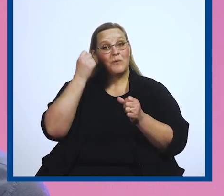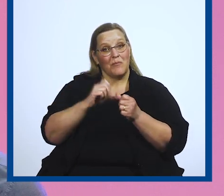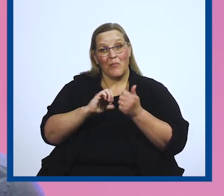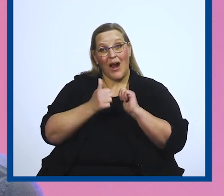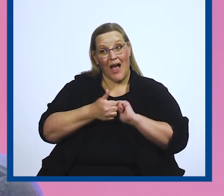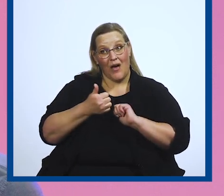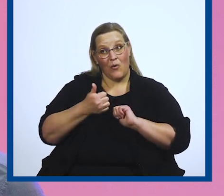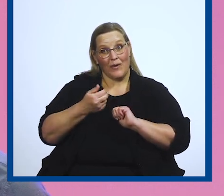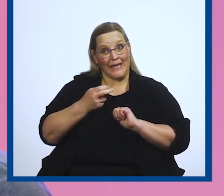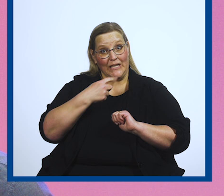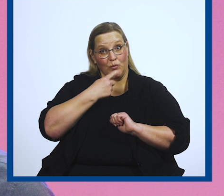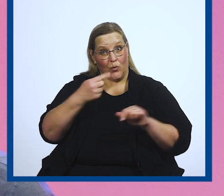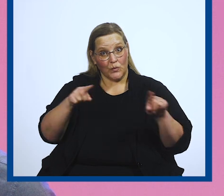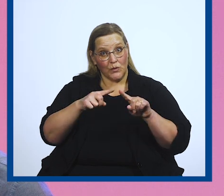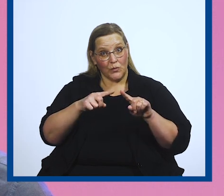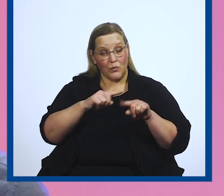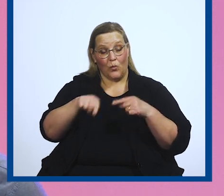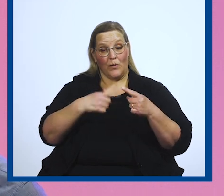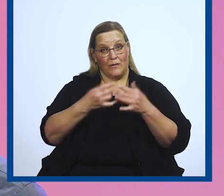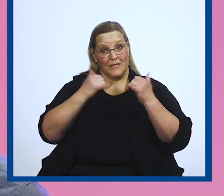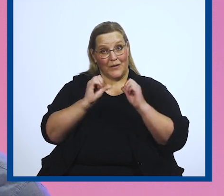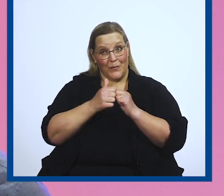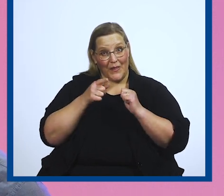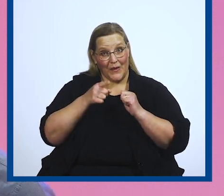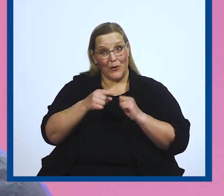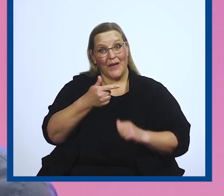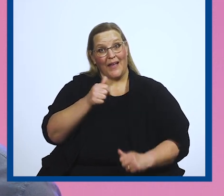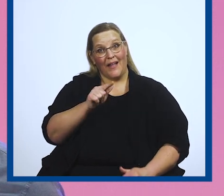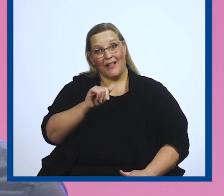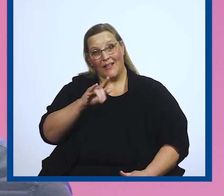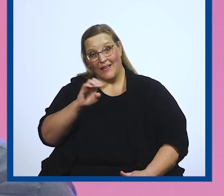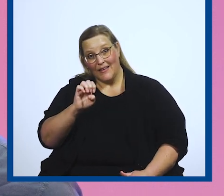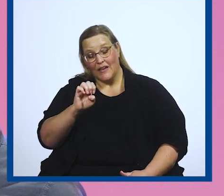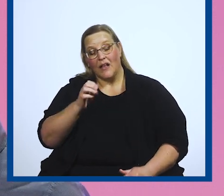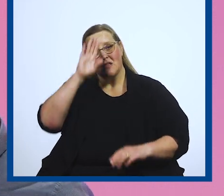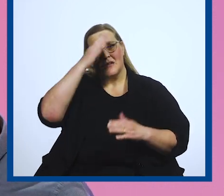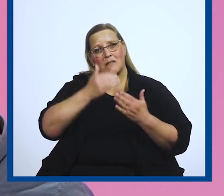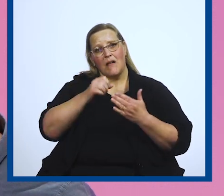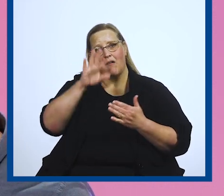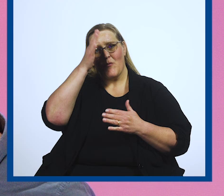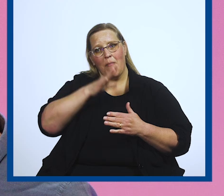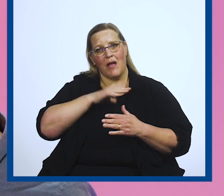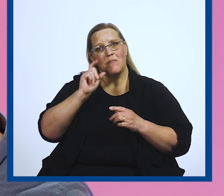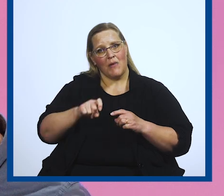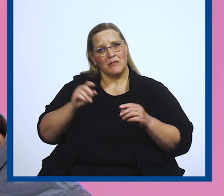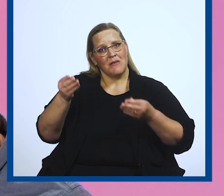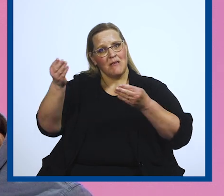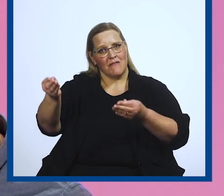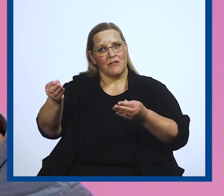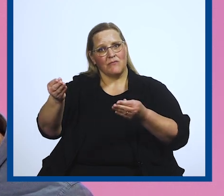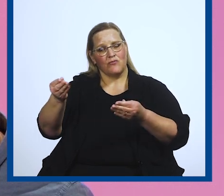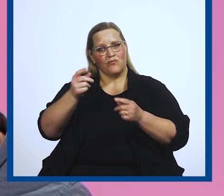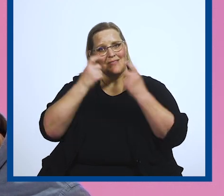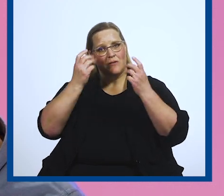he told you while he was still with you in Galilee, the Son of Man must be delivered over to the hands of sinners, be